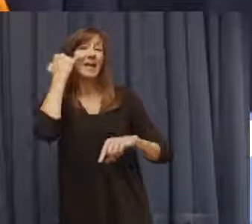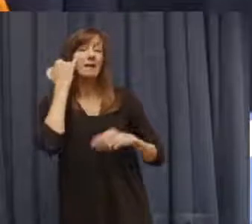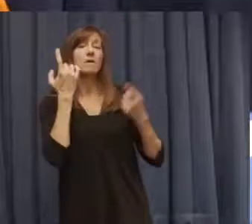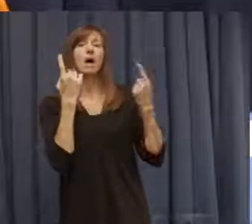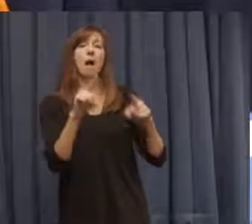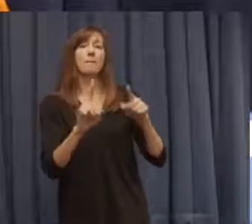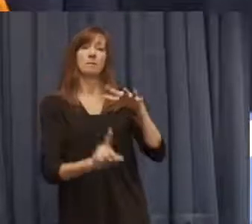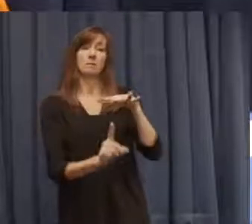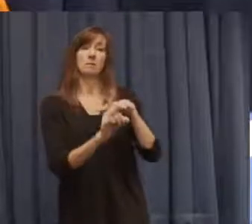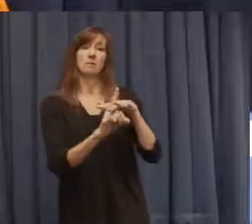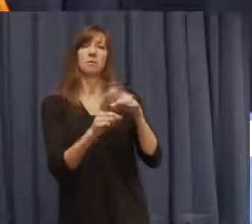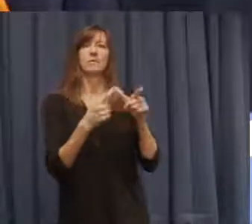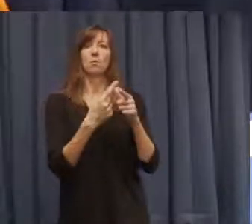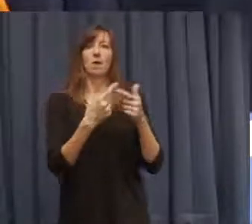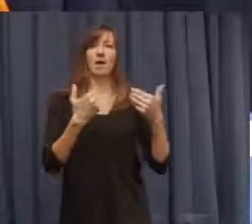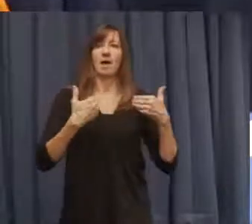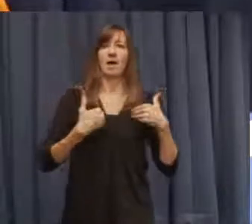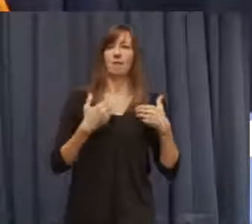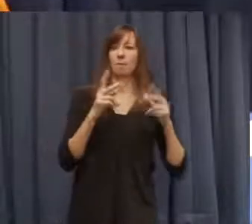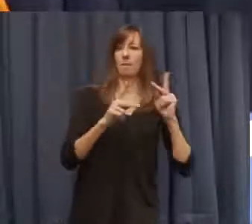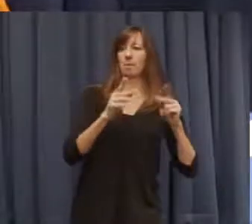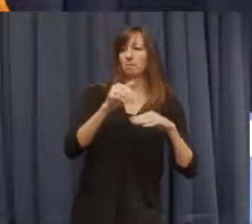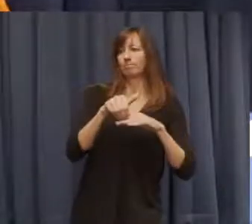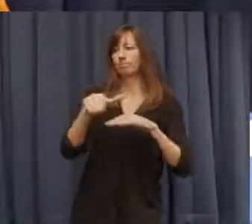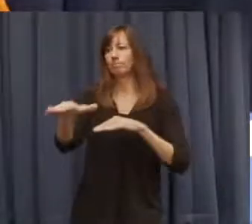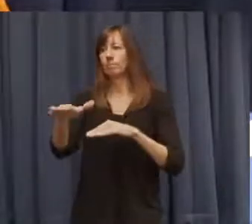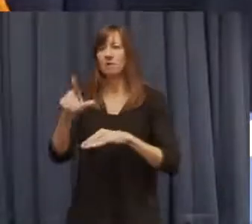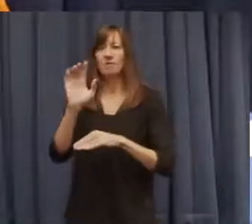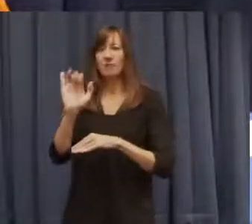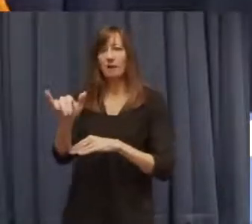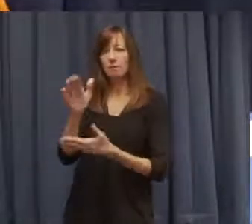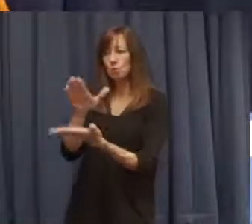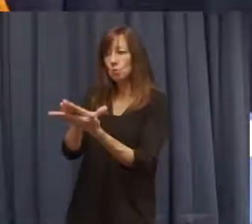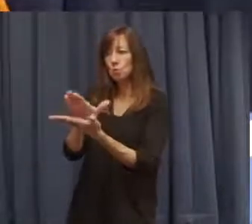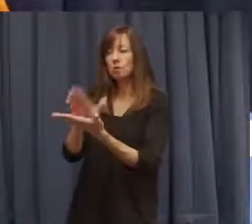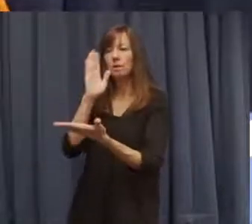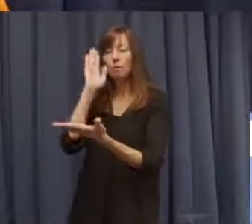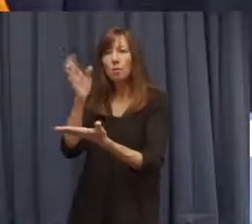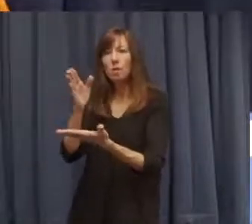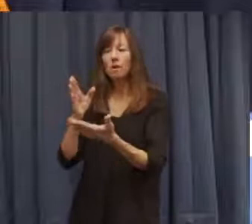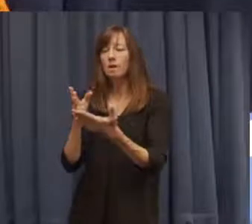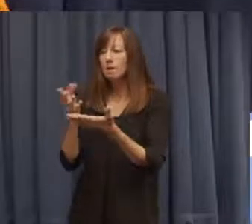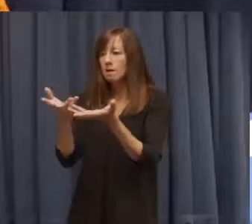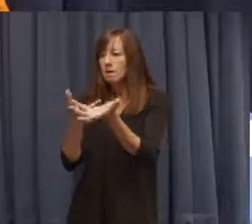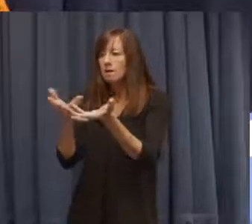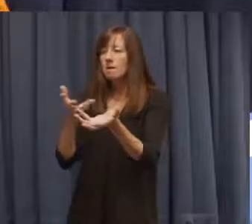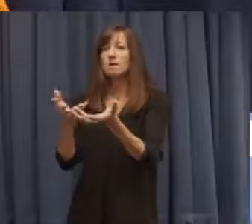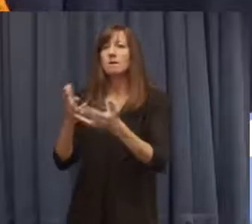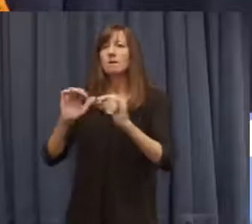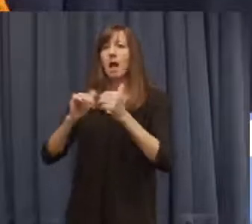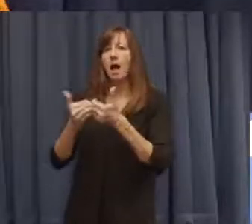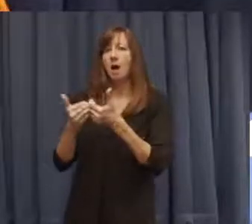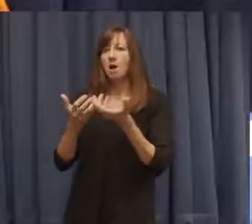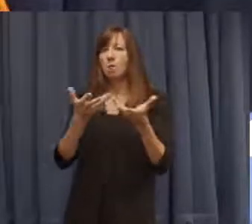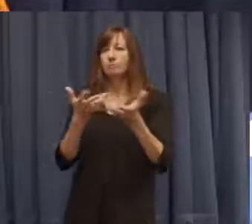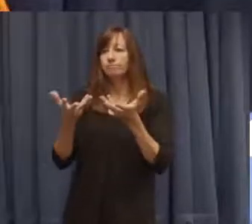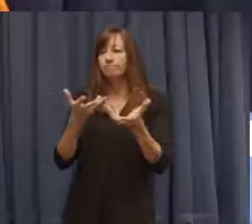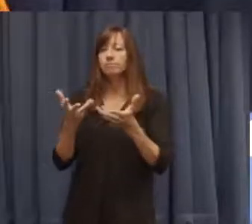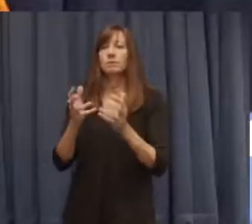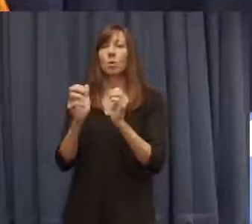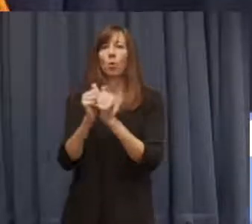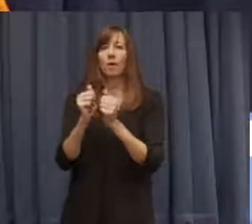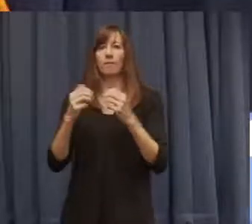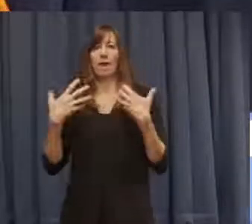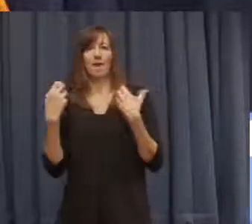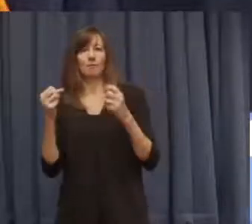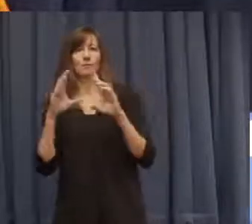and make sure that we're handling that appropriately, and that as a county, through our health department and our emergency management department, that we are